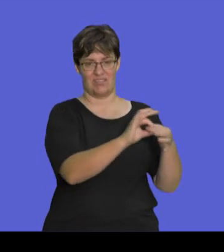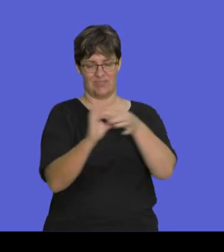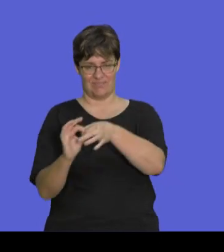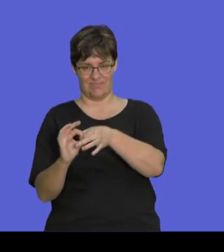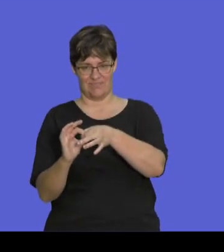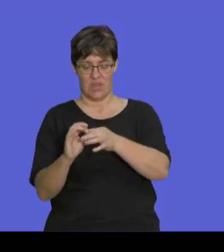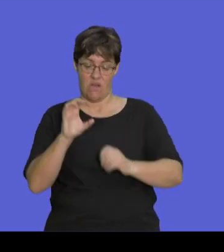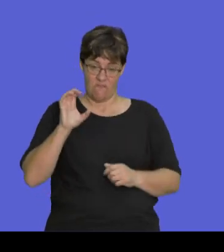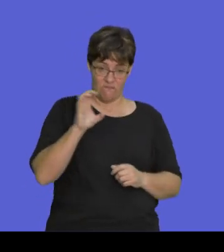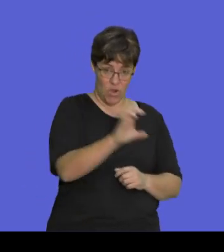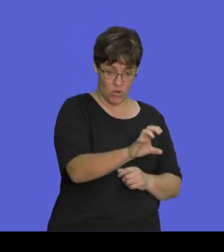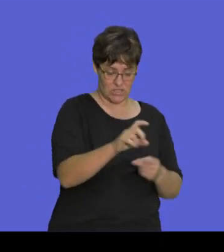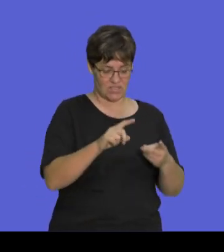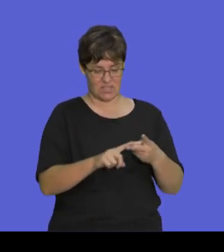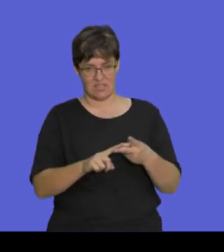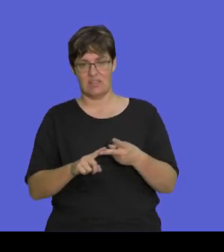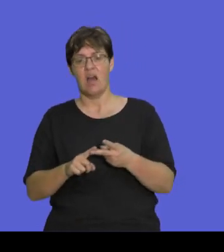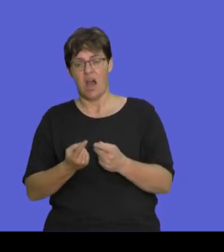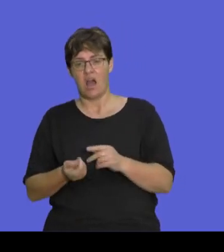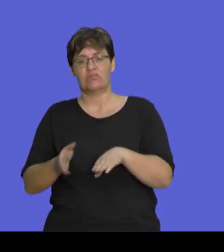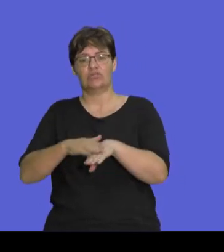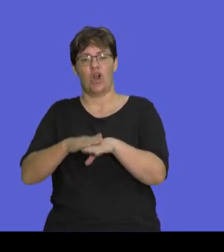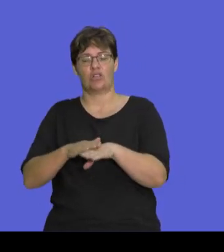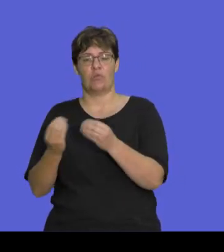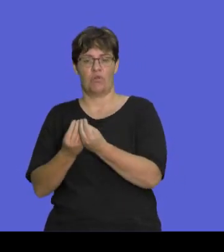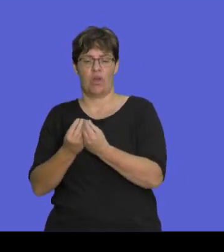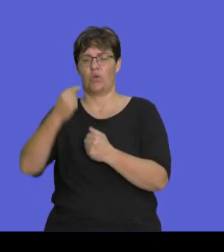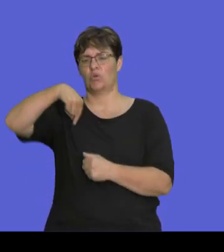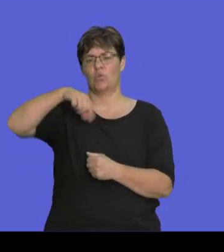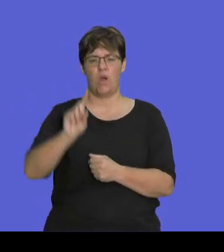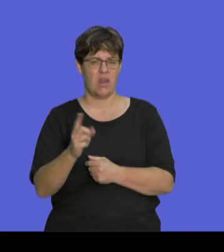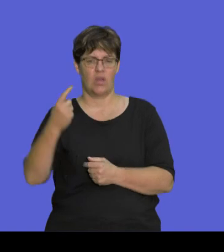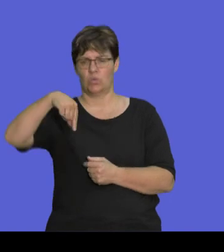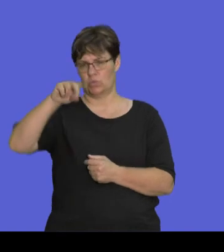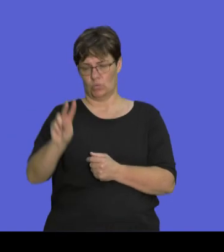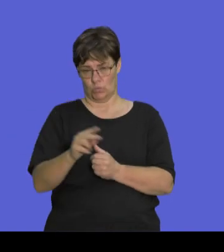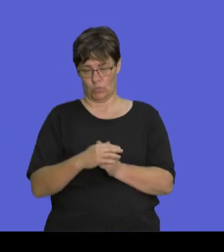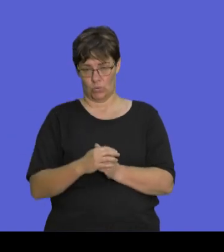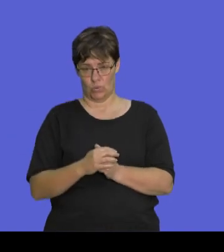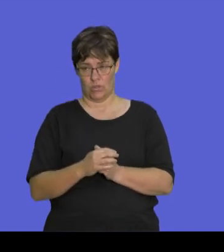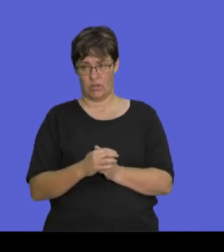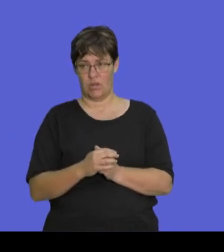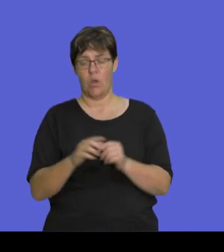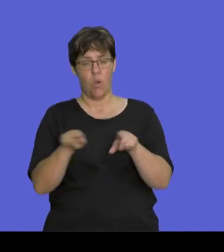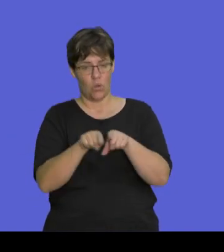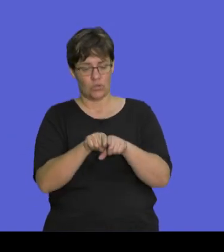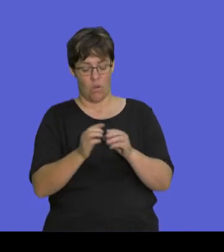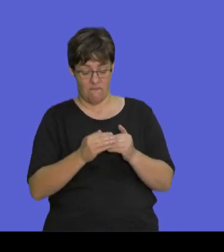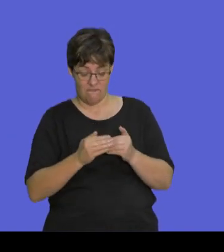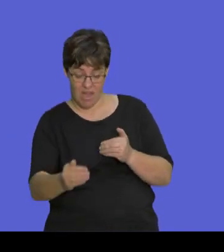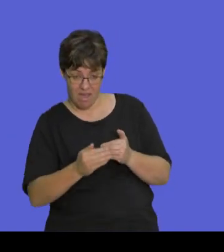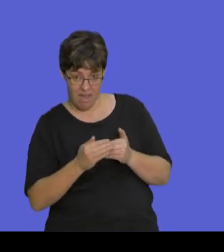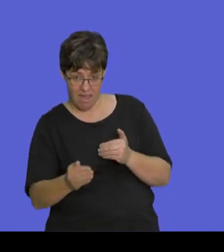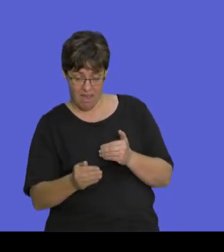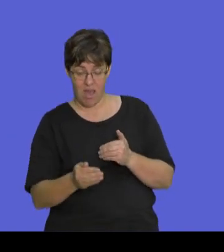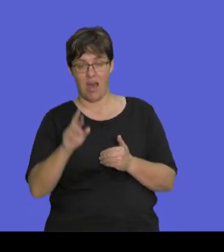mathematical relationship between the force and the product of the charges, Q1, Q2, as well as the square